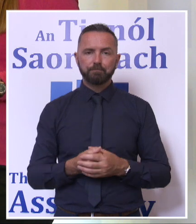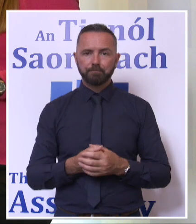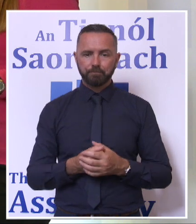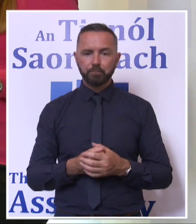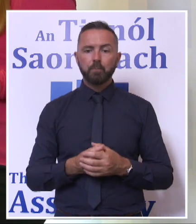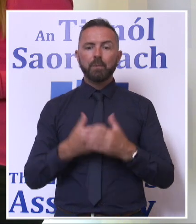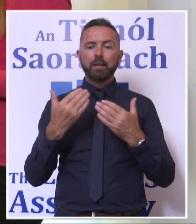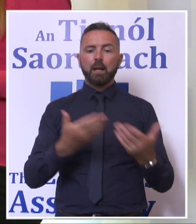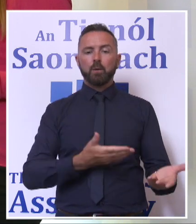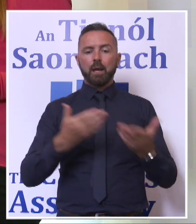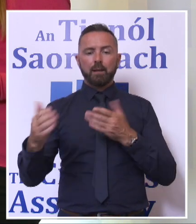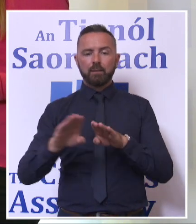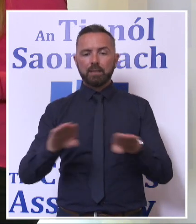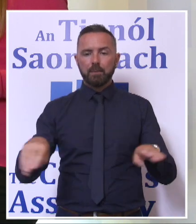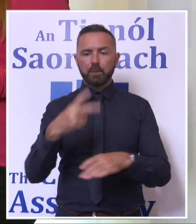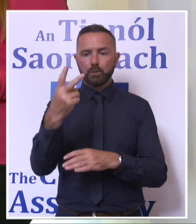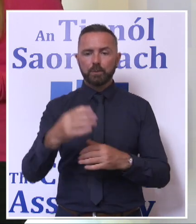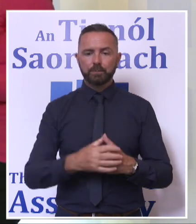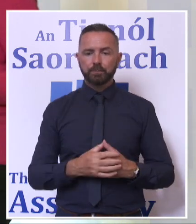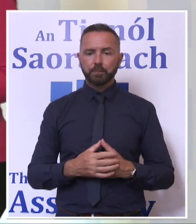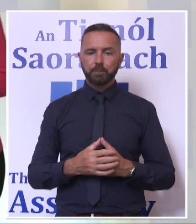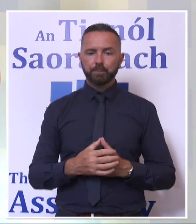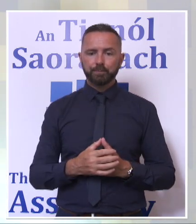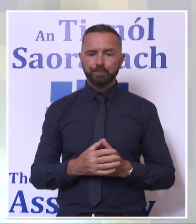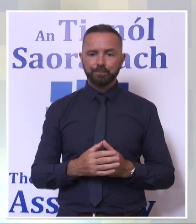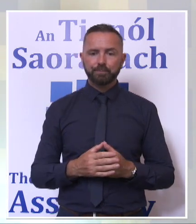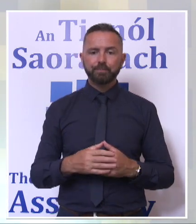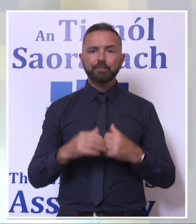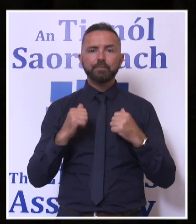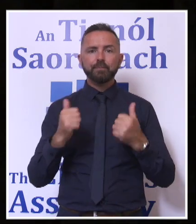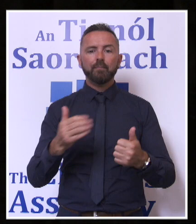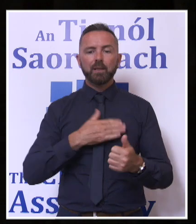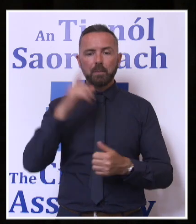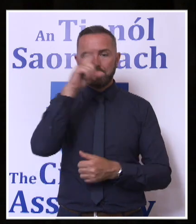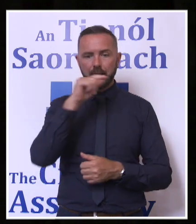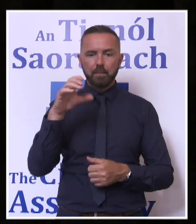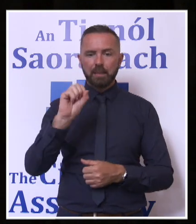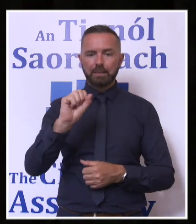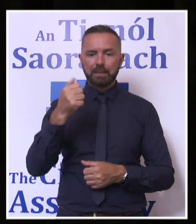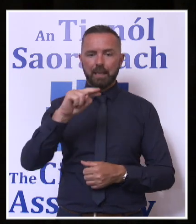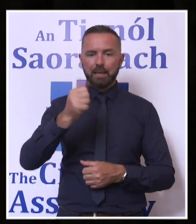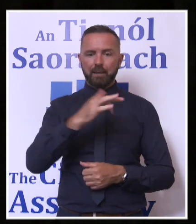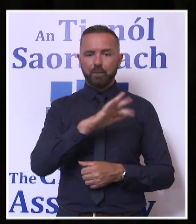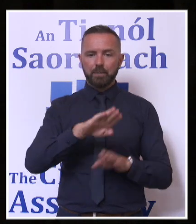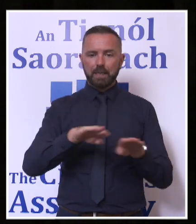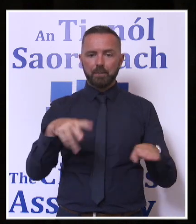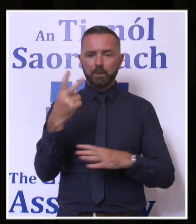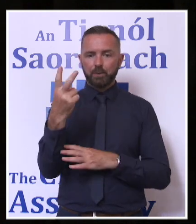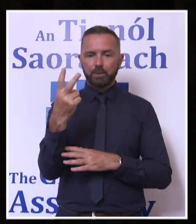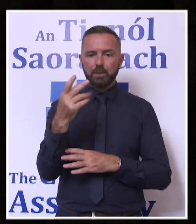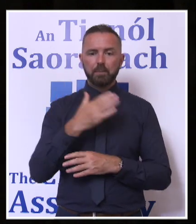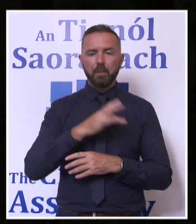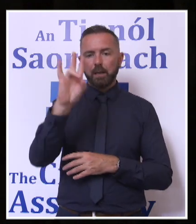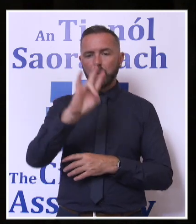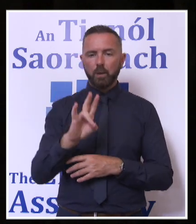I'll now hand you over to table 2. Hi, my name's Susanna, and I'm from table 2. And my